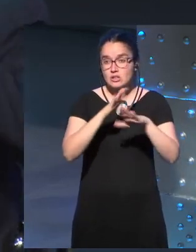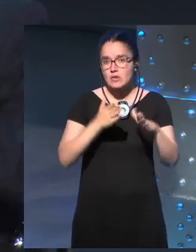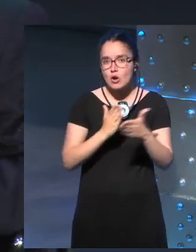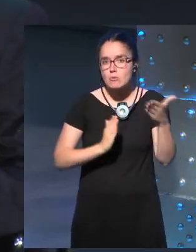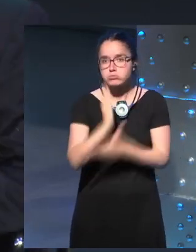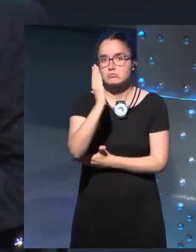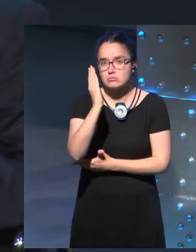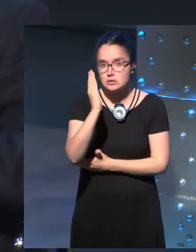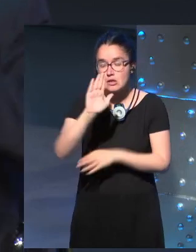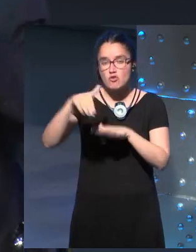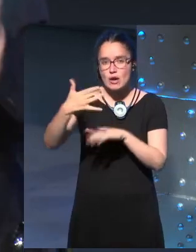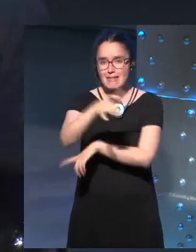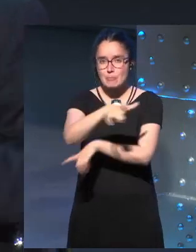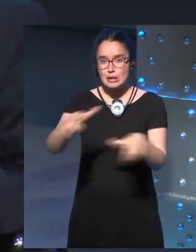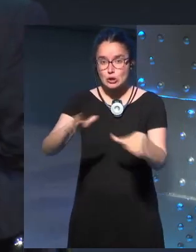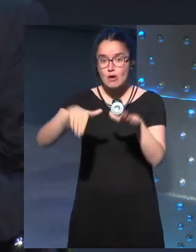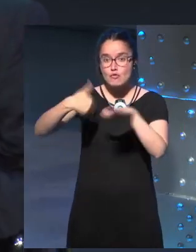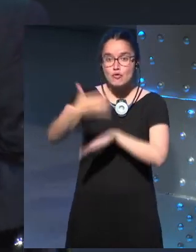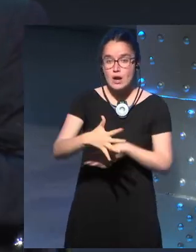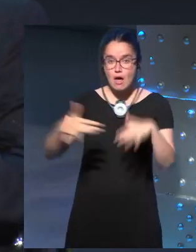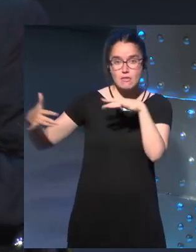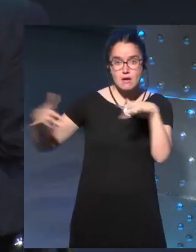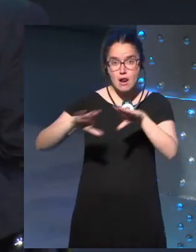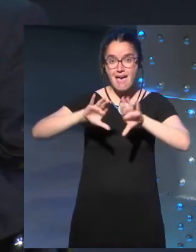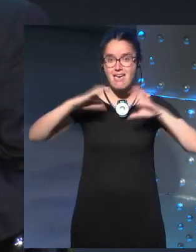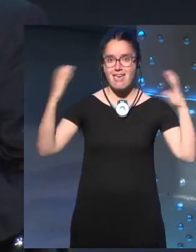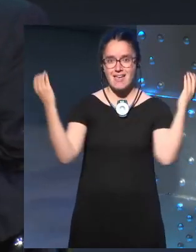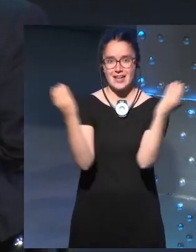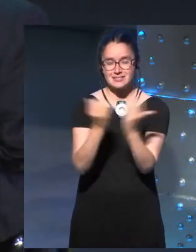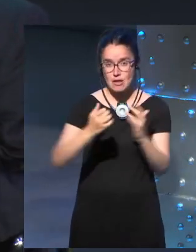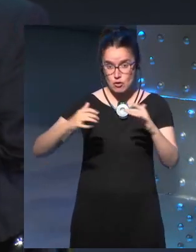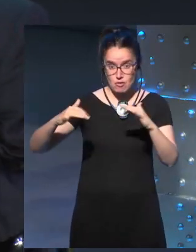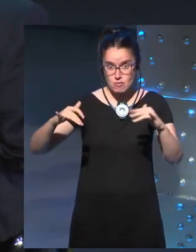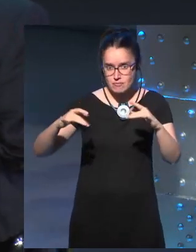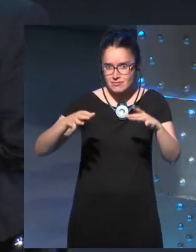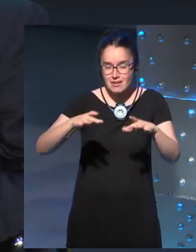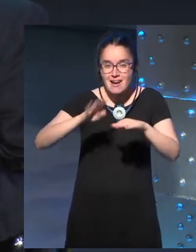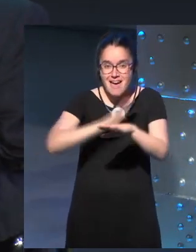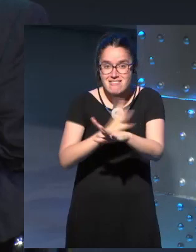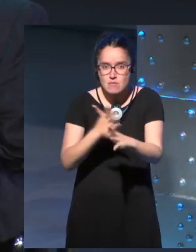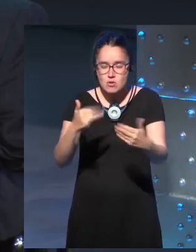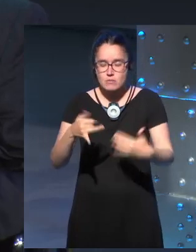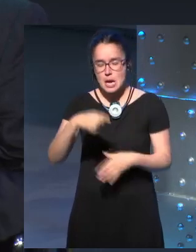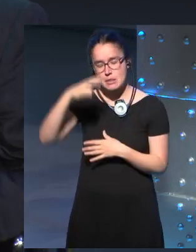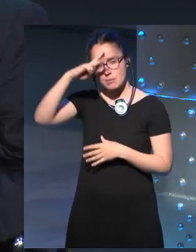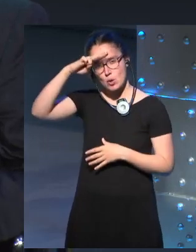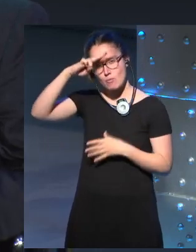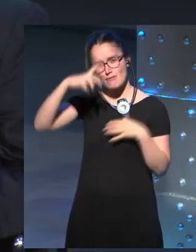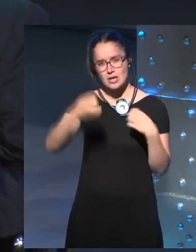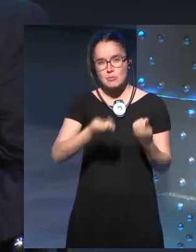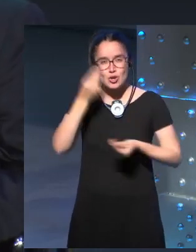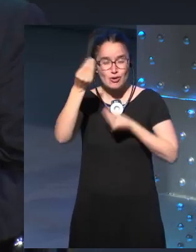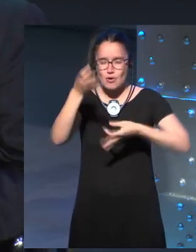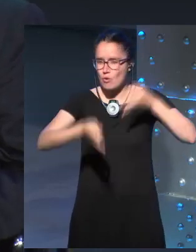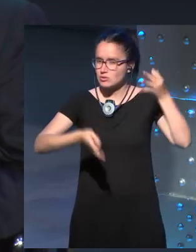the fact of having out interventions from people that are out of the pitch, out of the grass, is